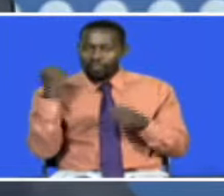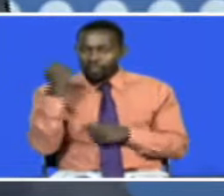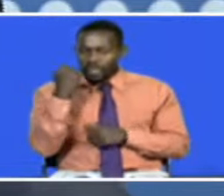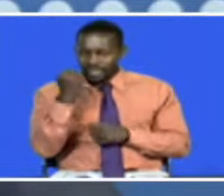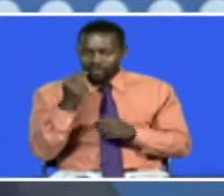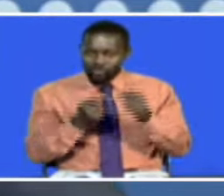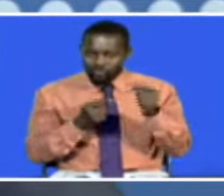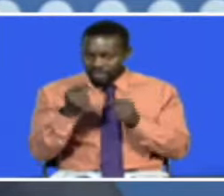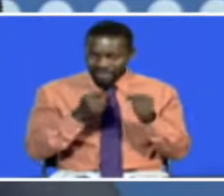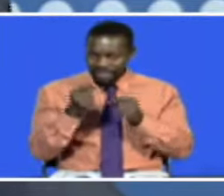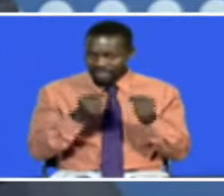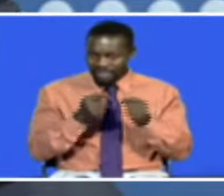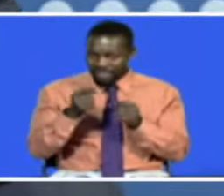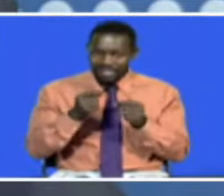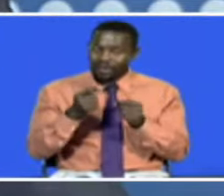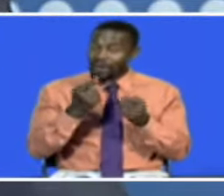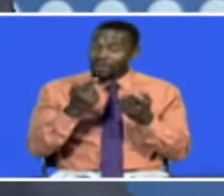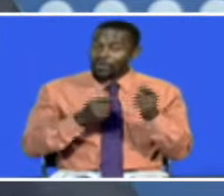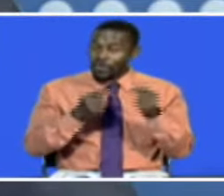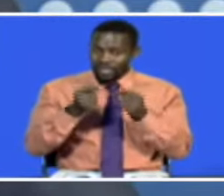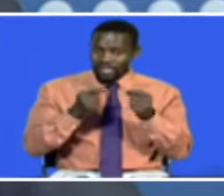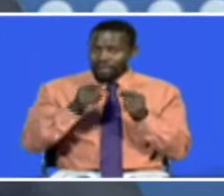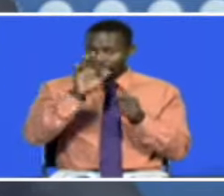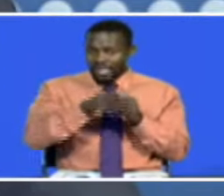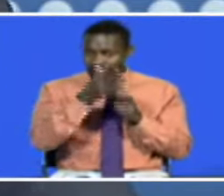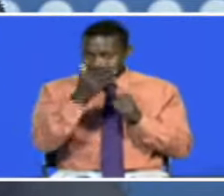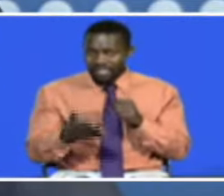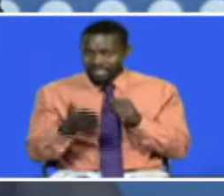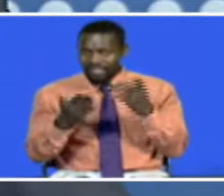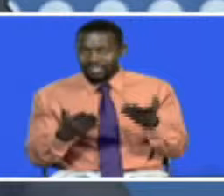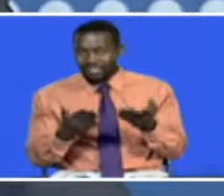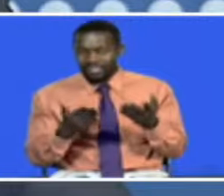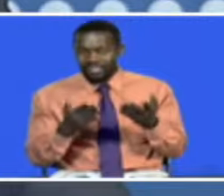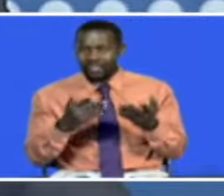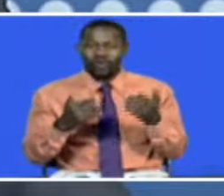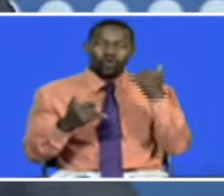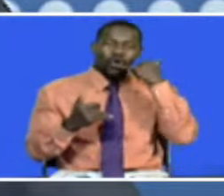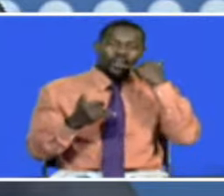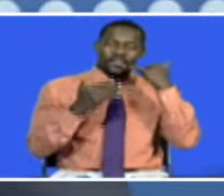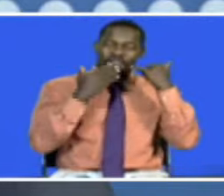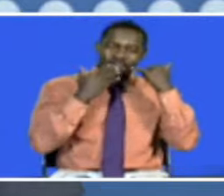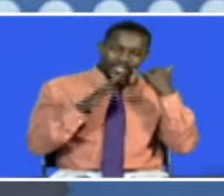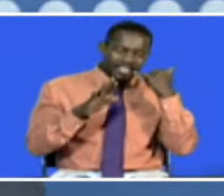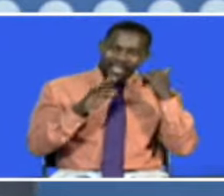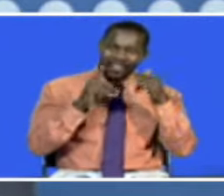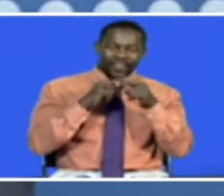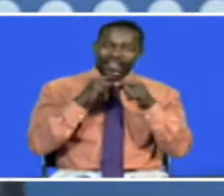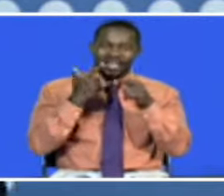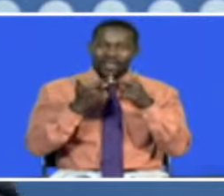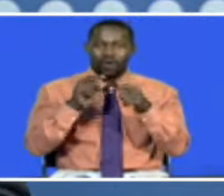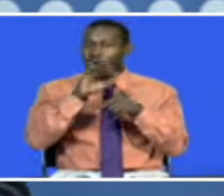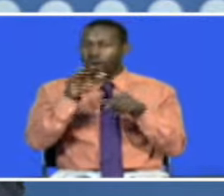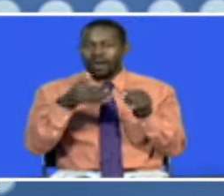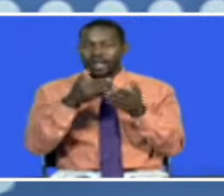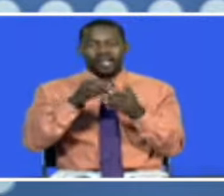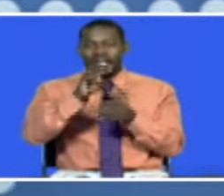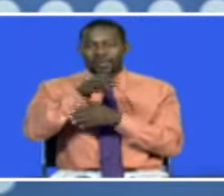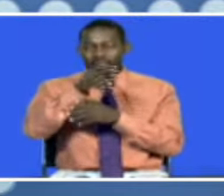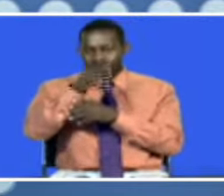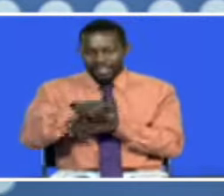over parliament that he needed to press a button, one call in State House, and hundreds of MPs. That's